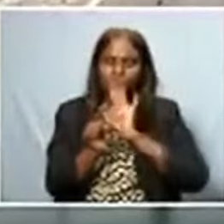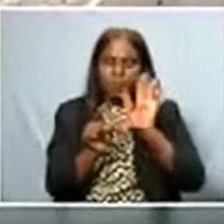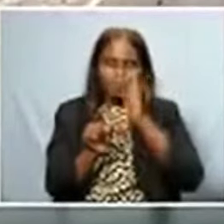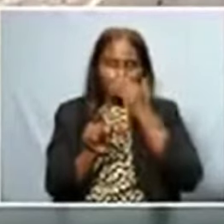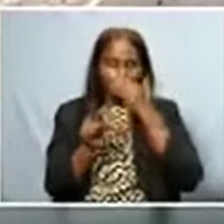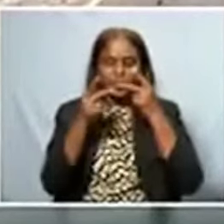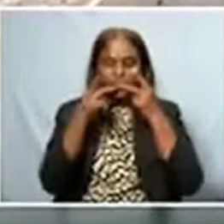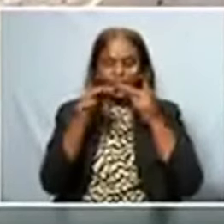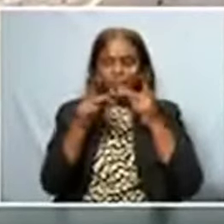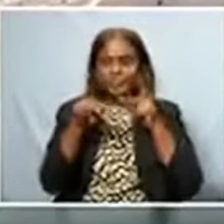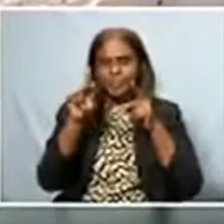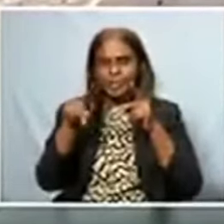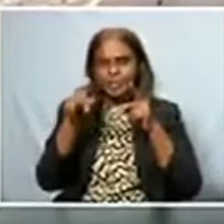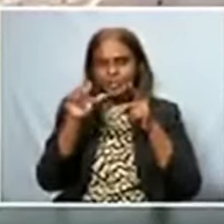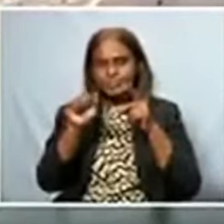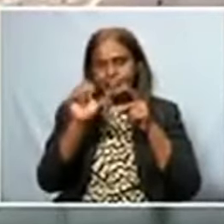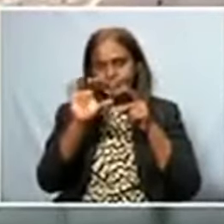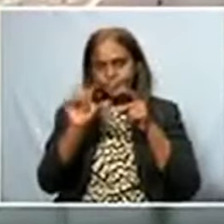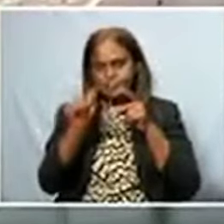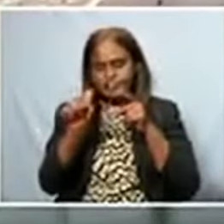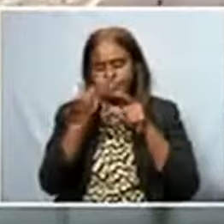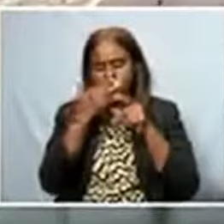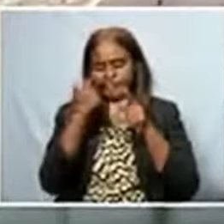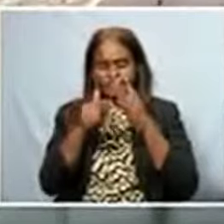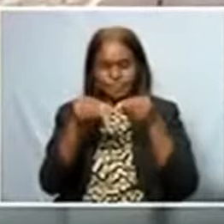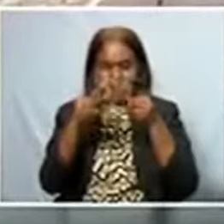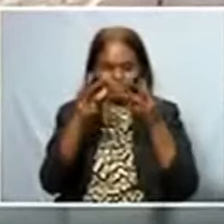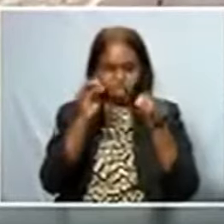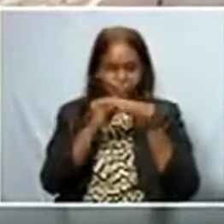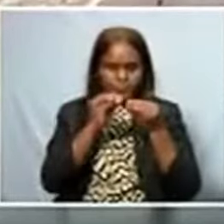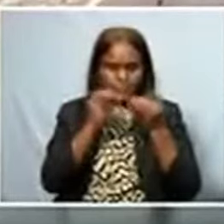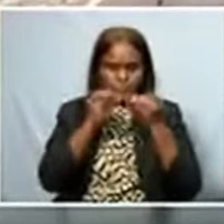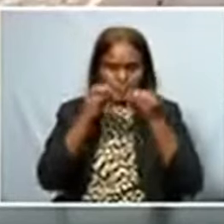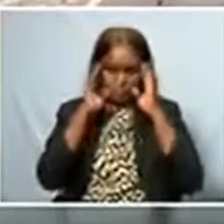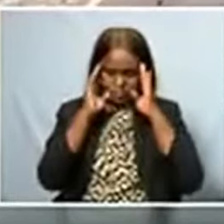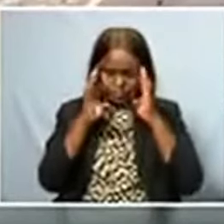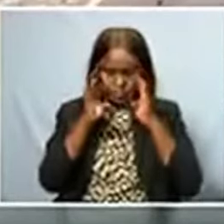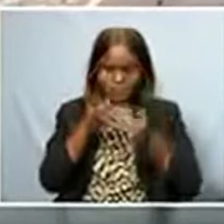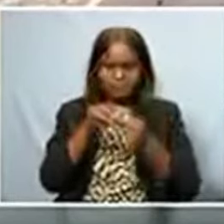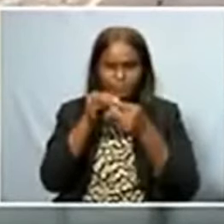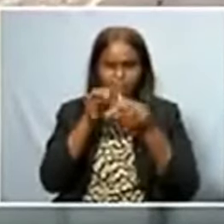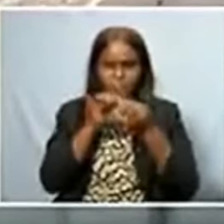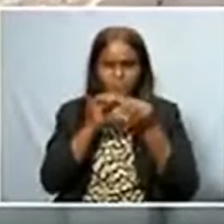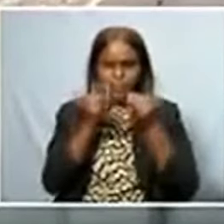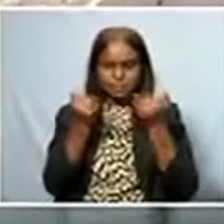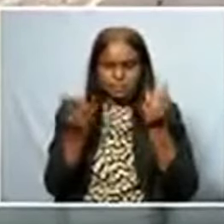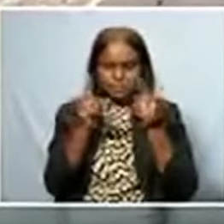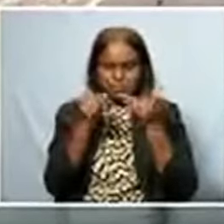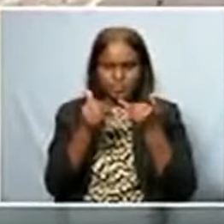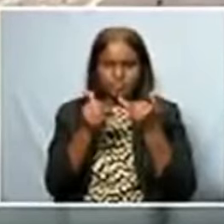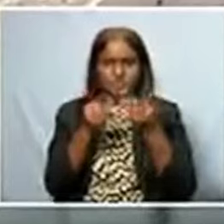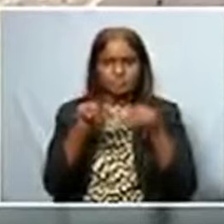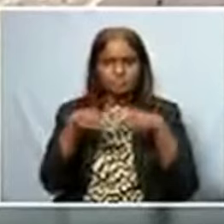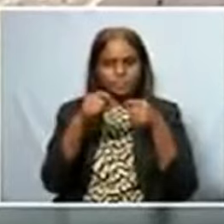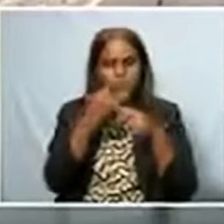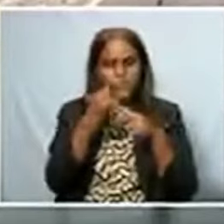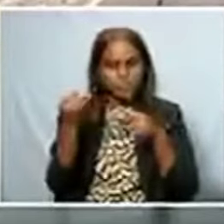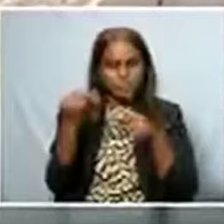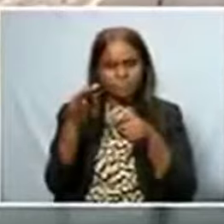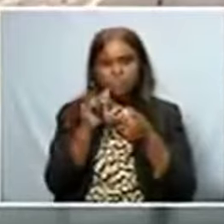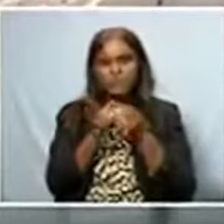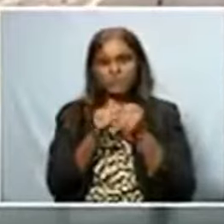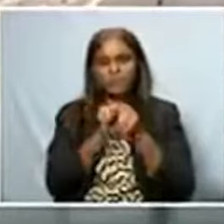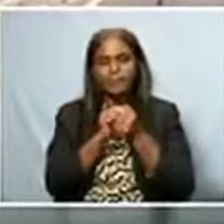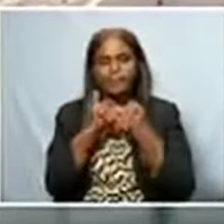the Public Service Commission should be given more attention, especially when it comes to issues of logistics, which